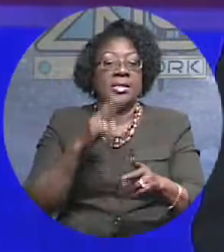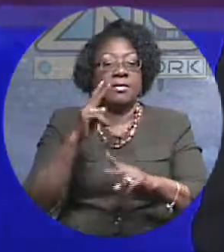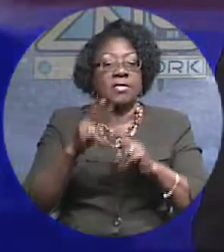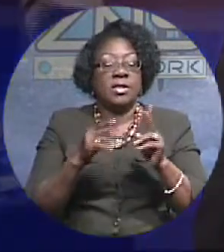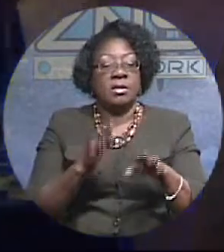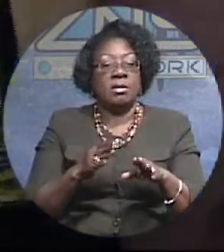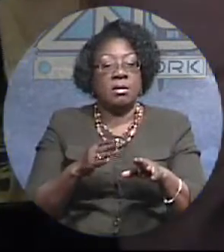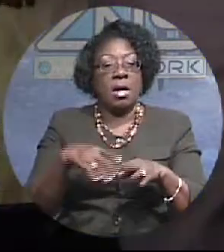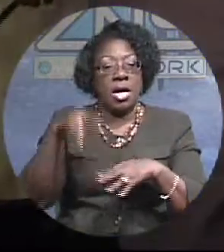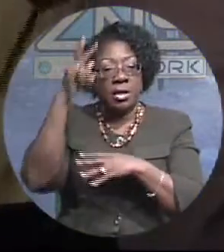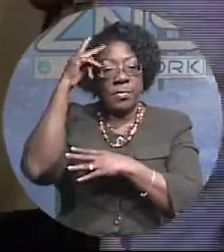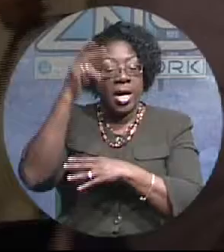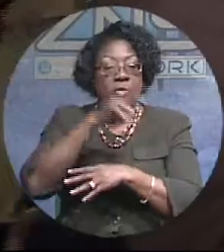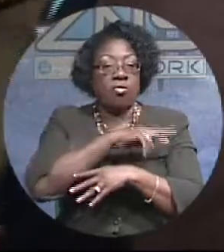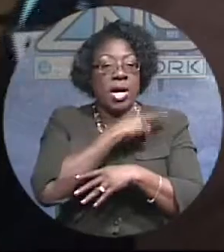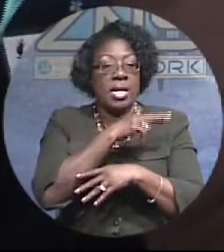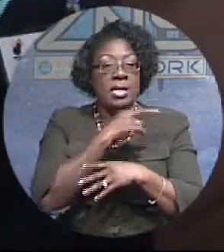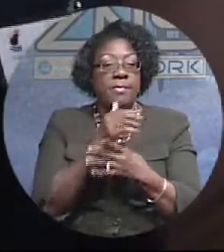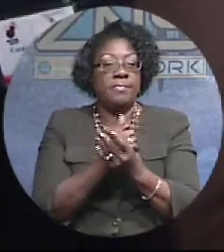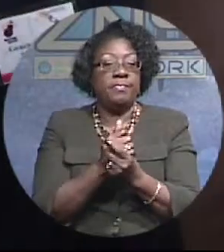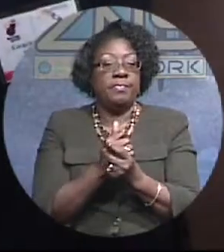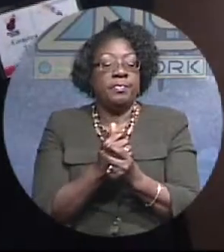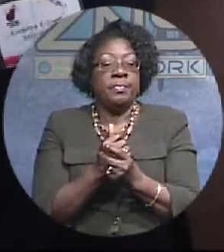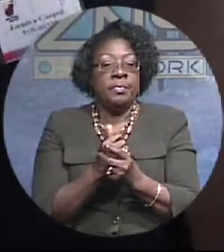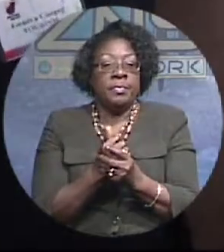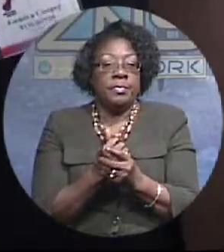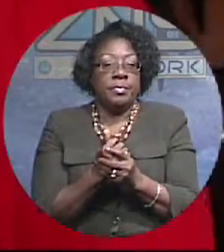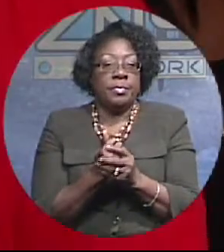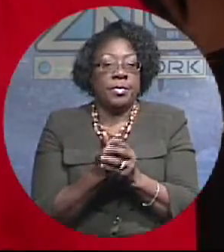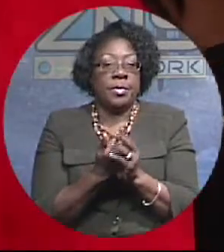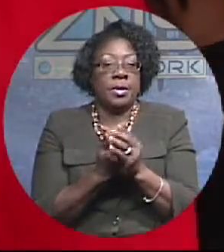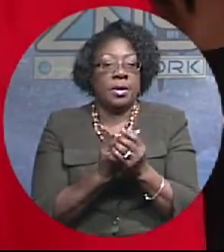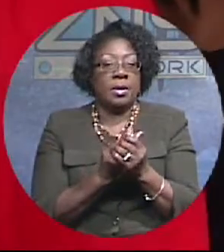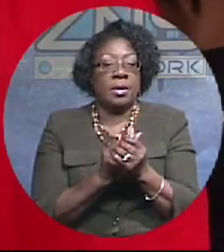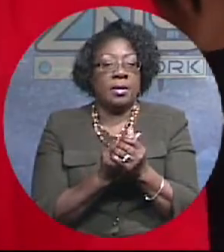Pat Riley, and he noted the huge impact this will have on sports tourism.